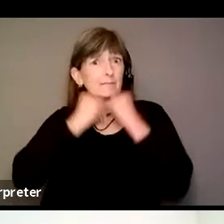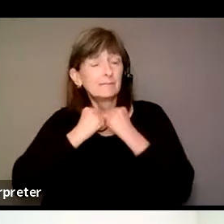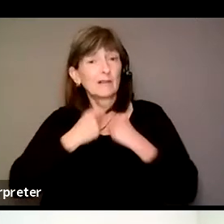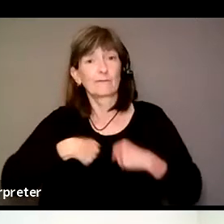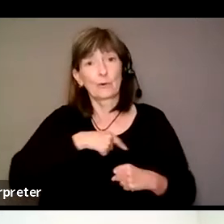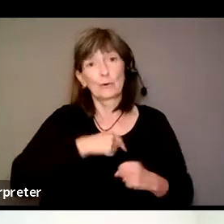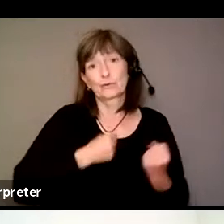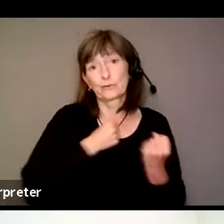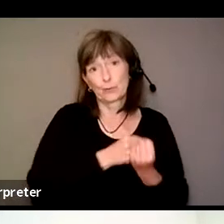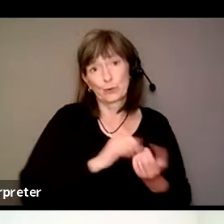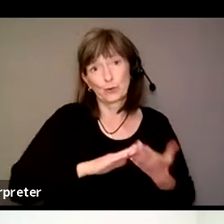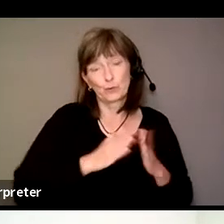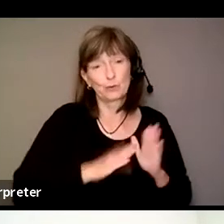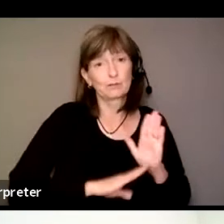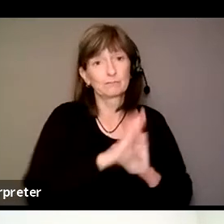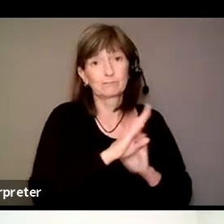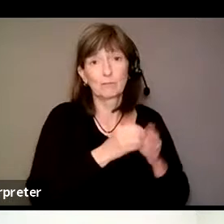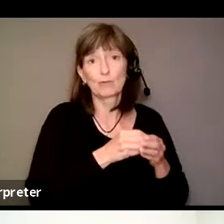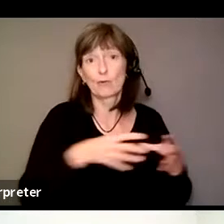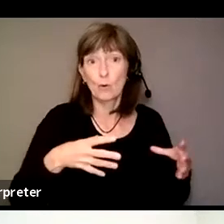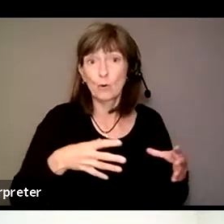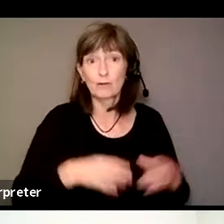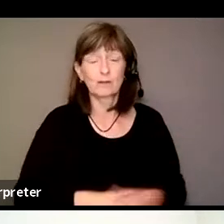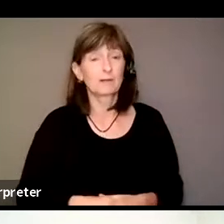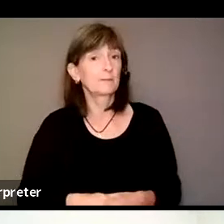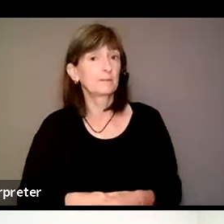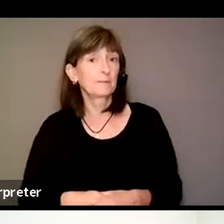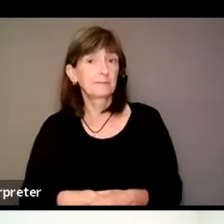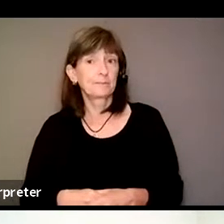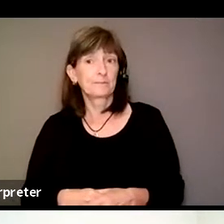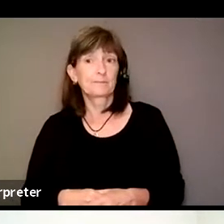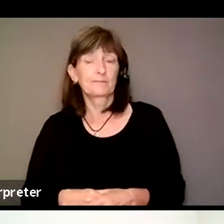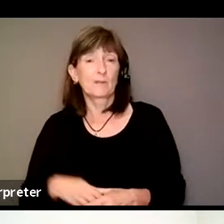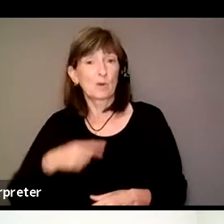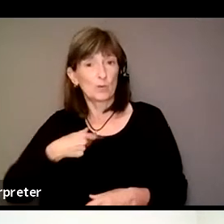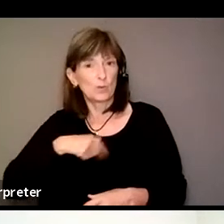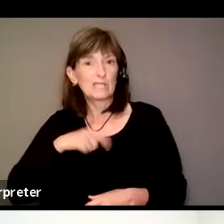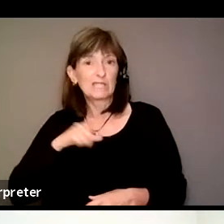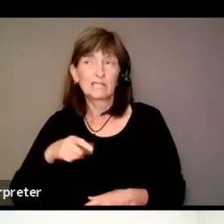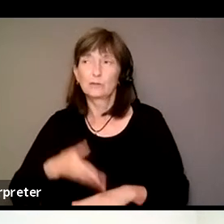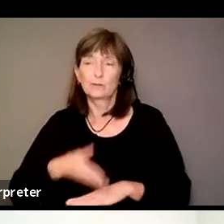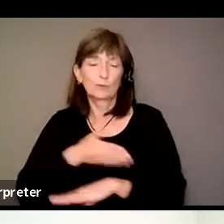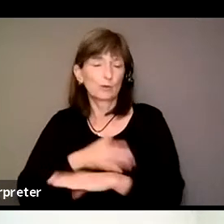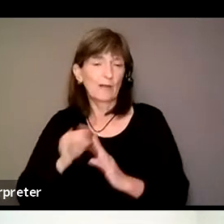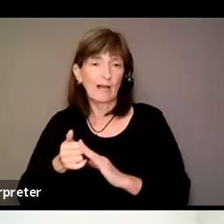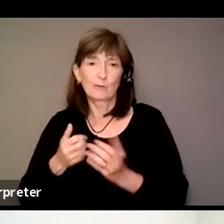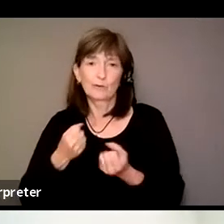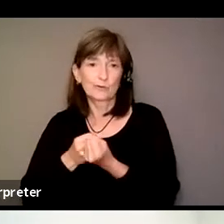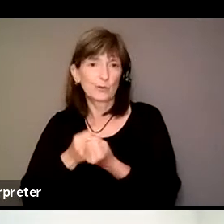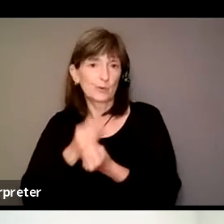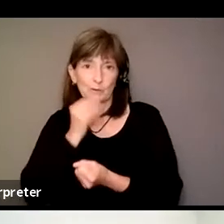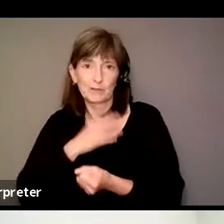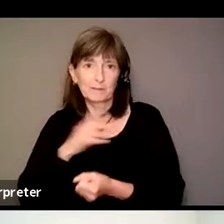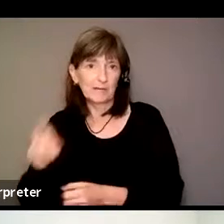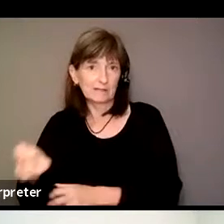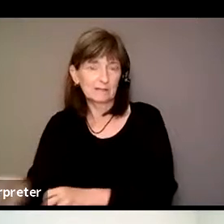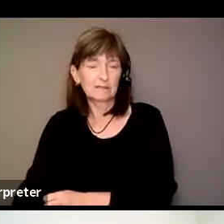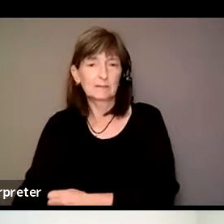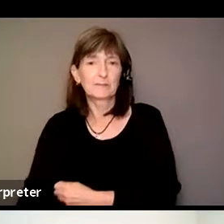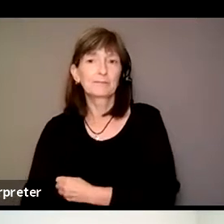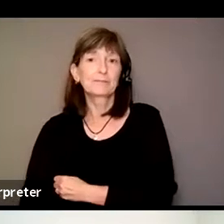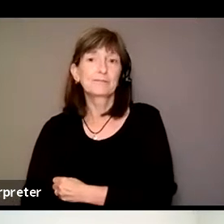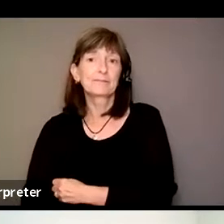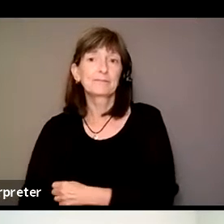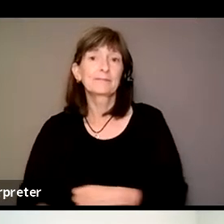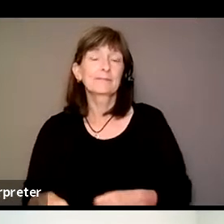communities forward. And, you know, we just have to do better at that. When we talk about the Make Your